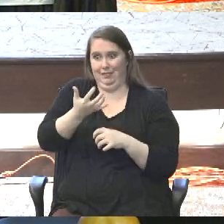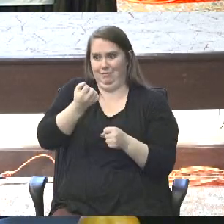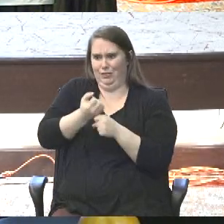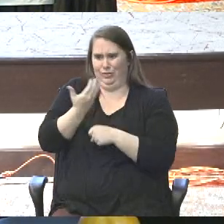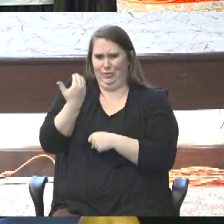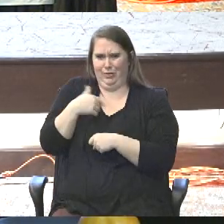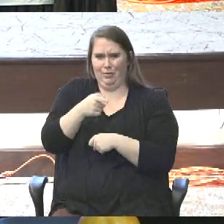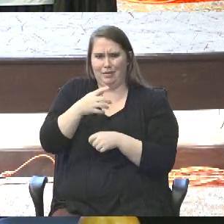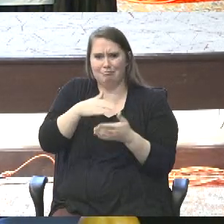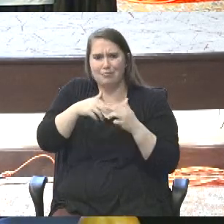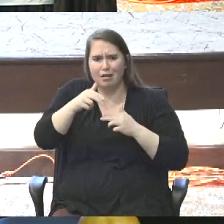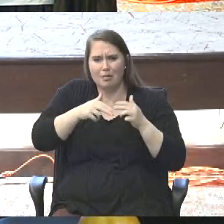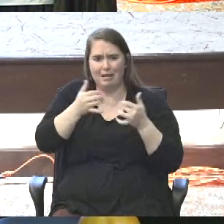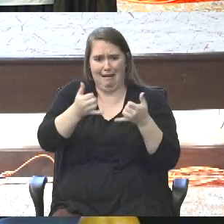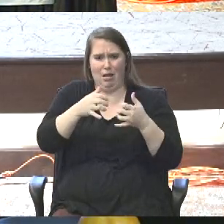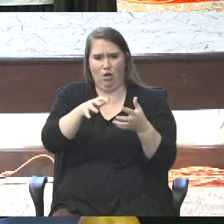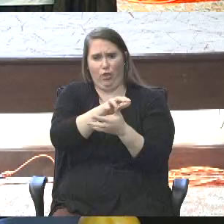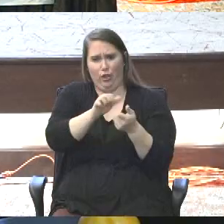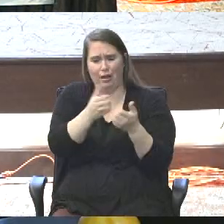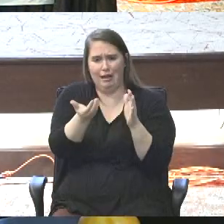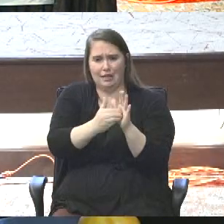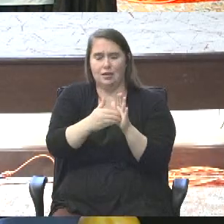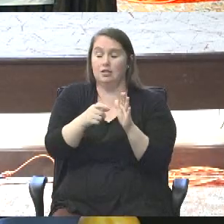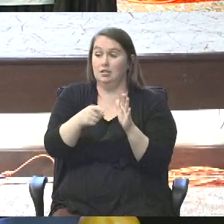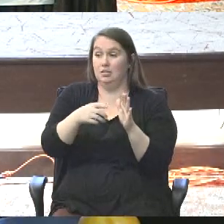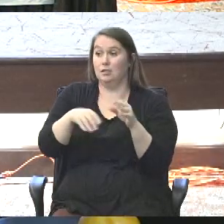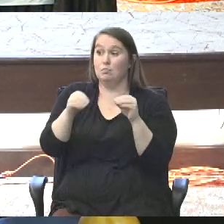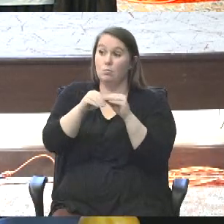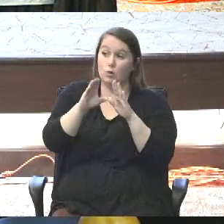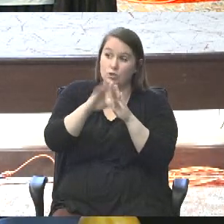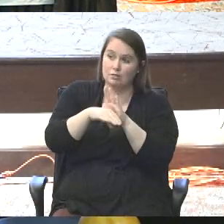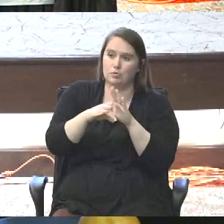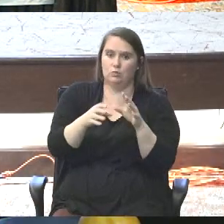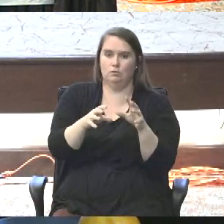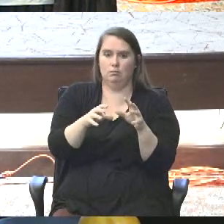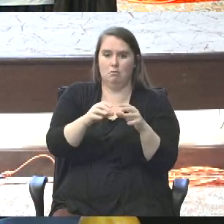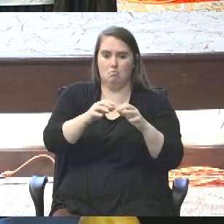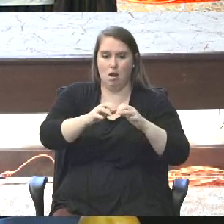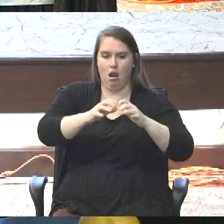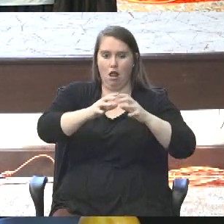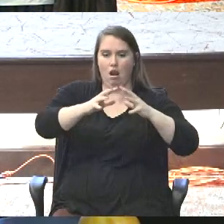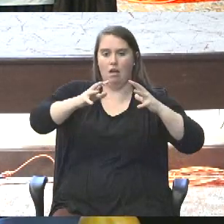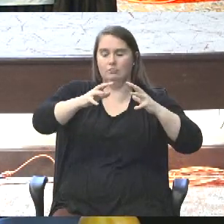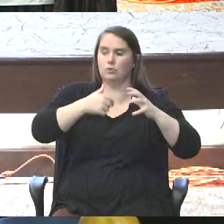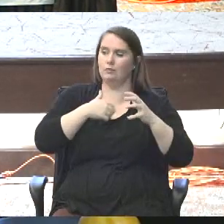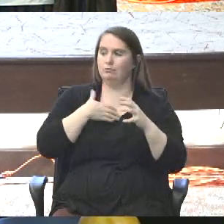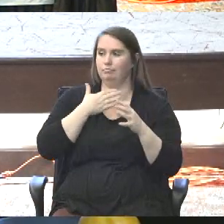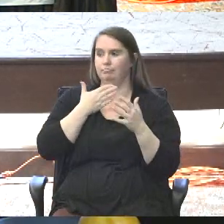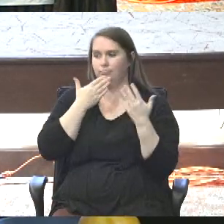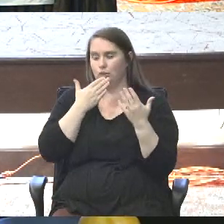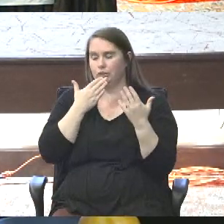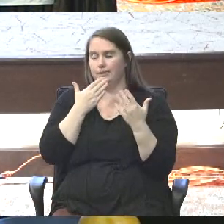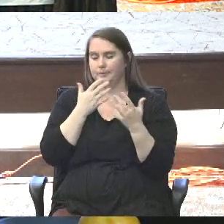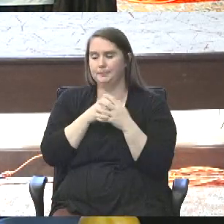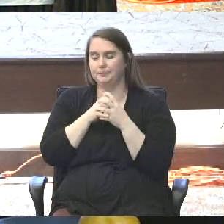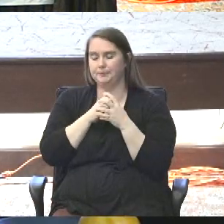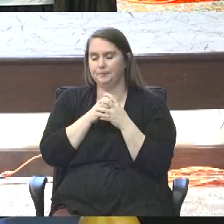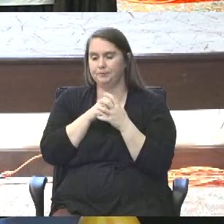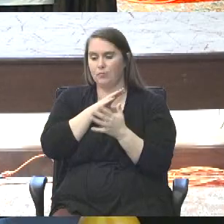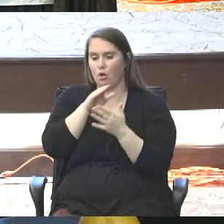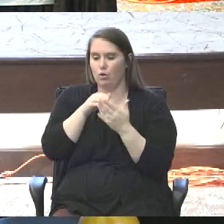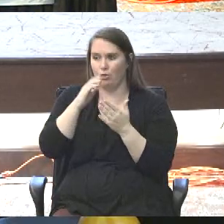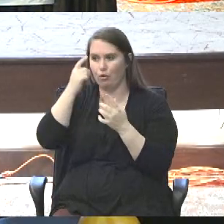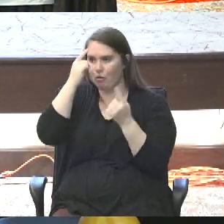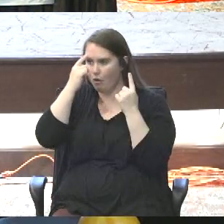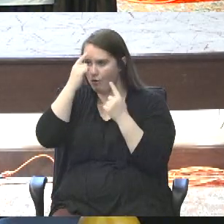now just okay, but it's cheaper to get them back to good, the wider that gap is. So I appreciate the thought and